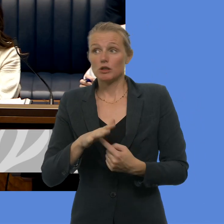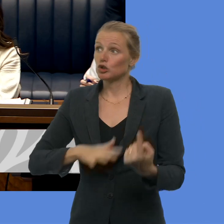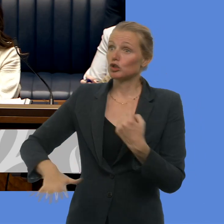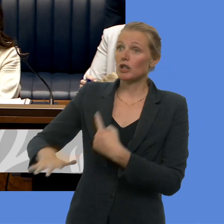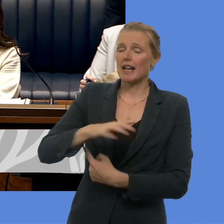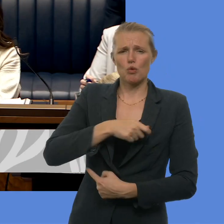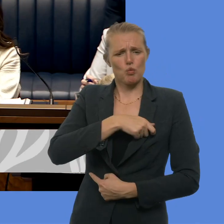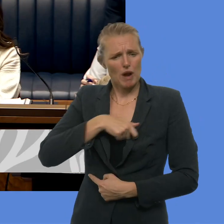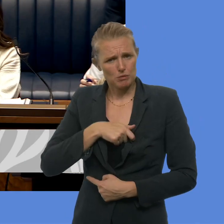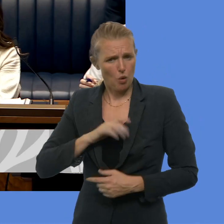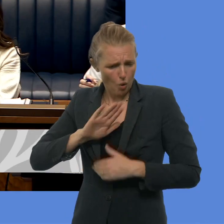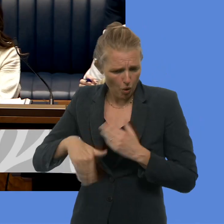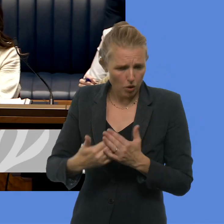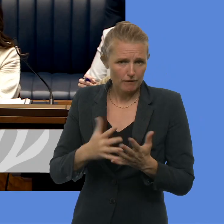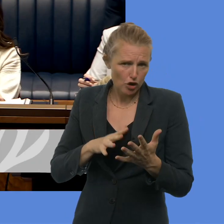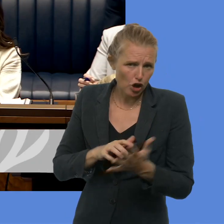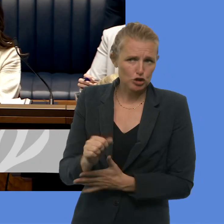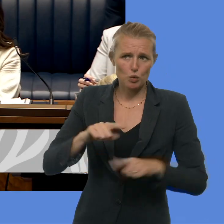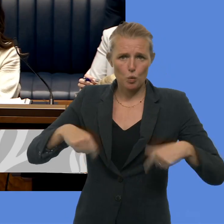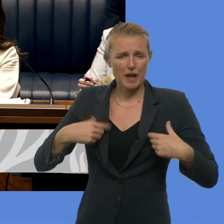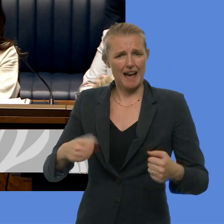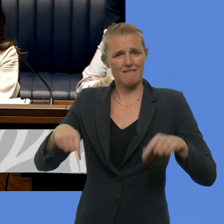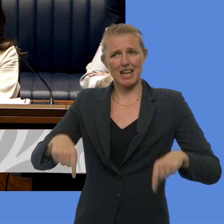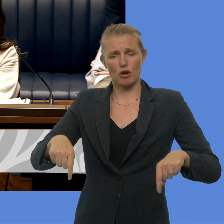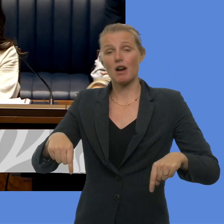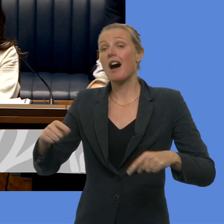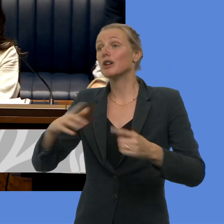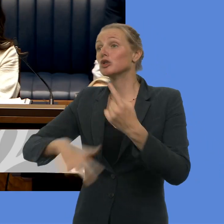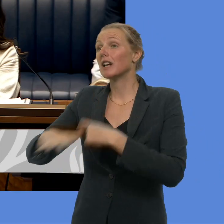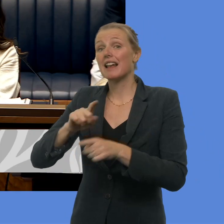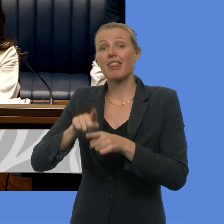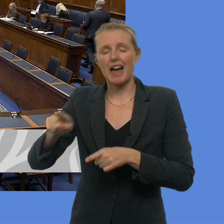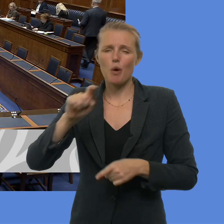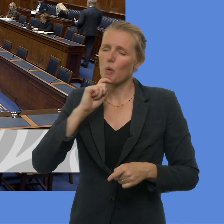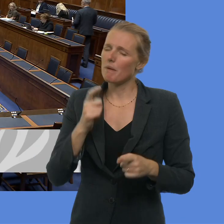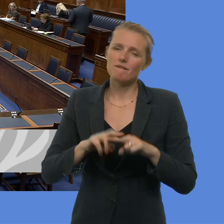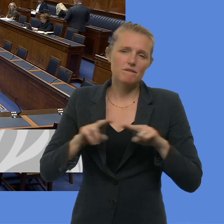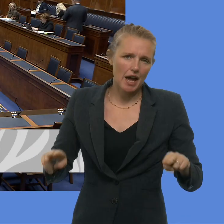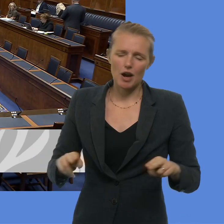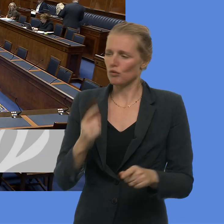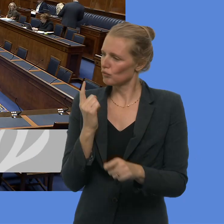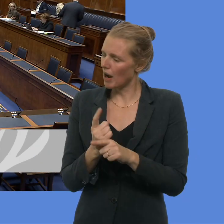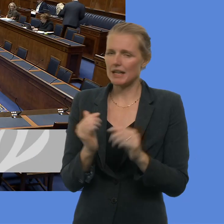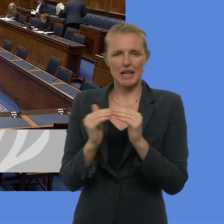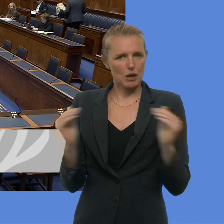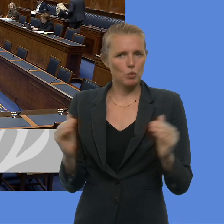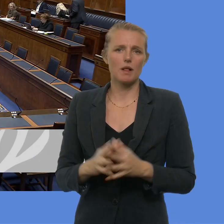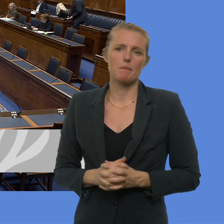the richness of culture that exists here, and that's a society that's built on fairness, on equality and on justice.